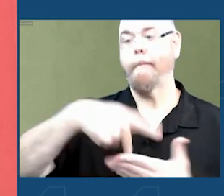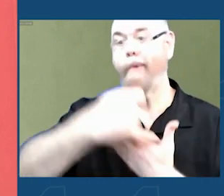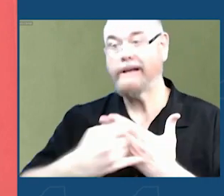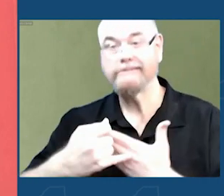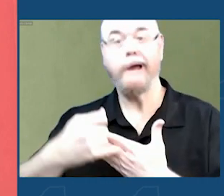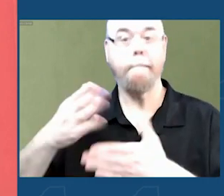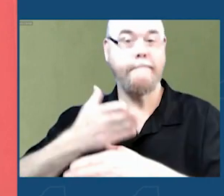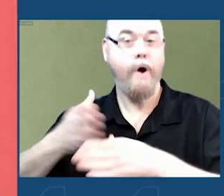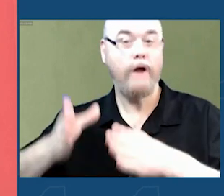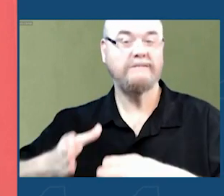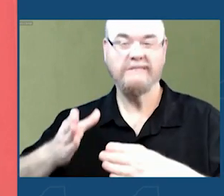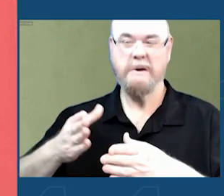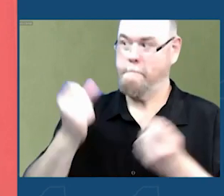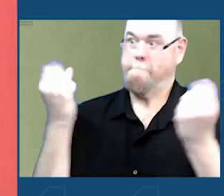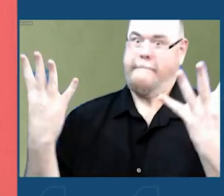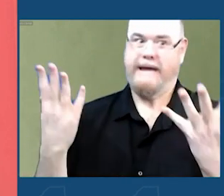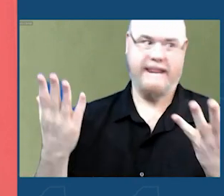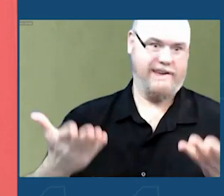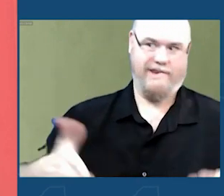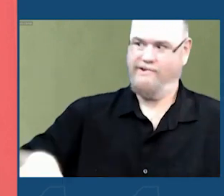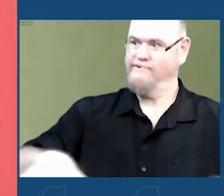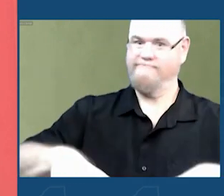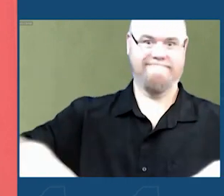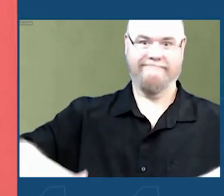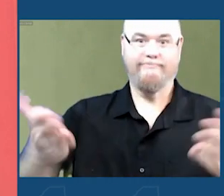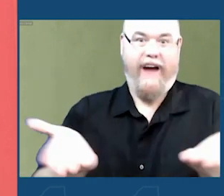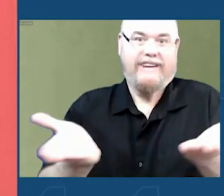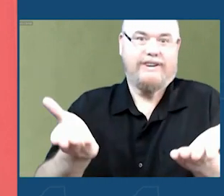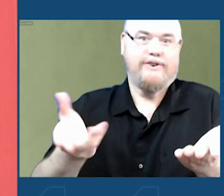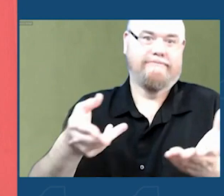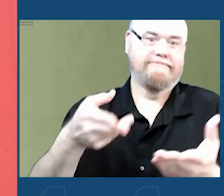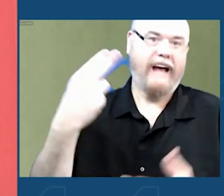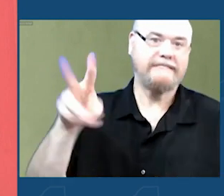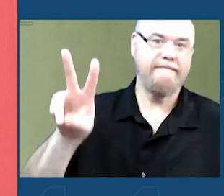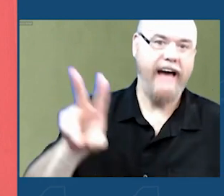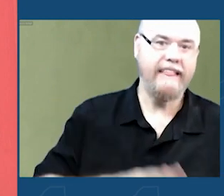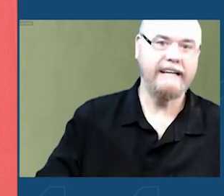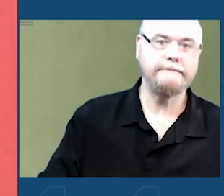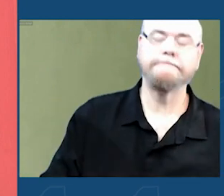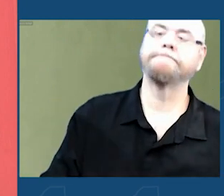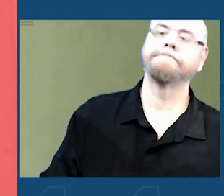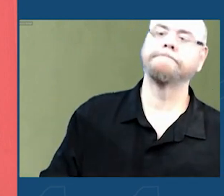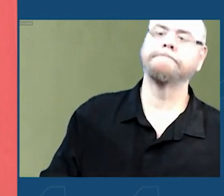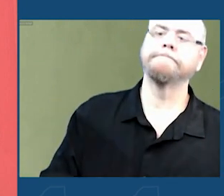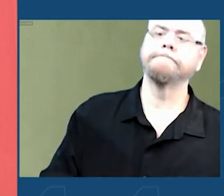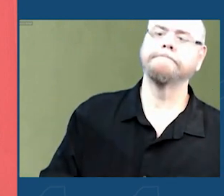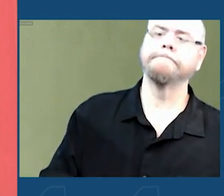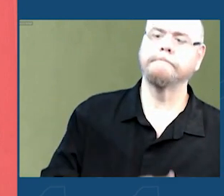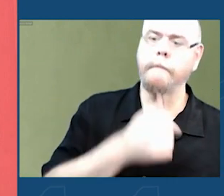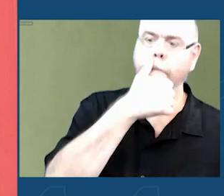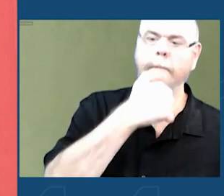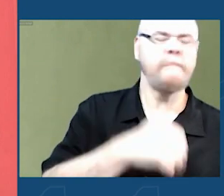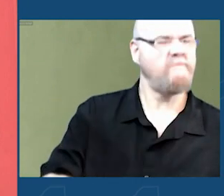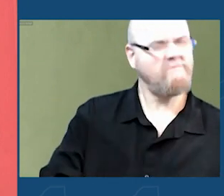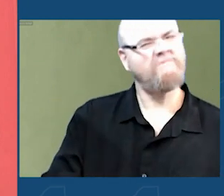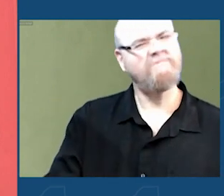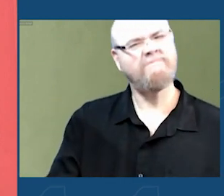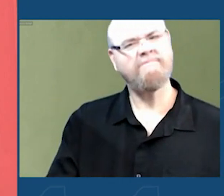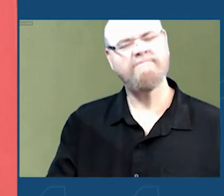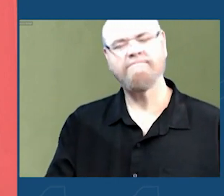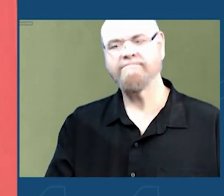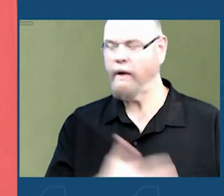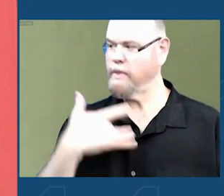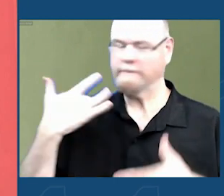in the Hudson Valley, reaching this exciting moment was a